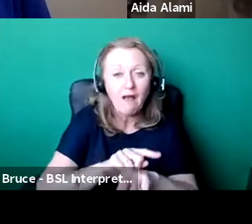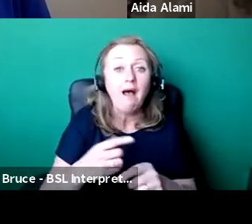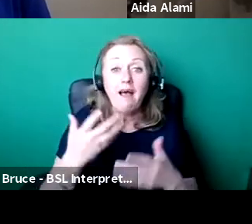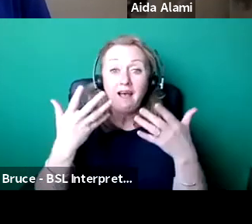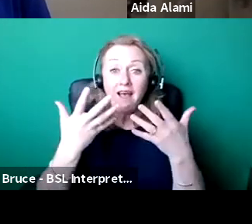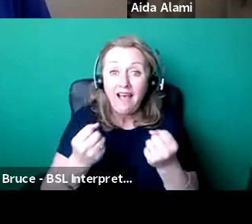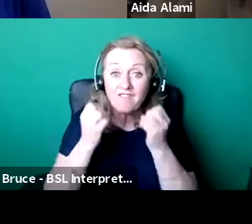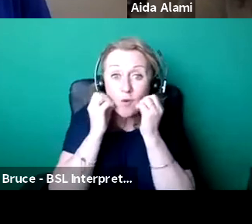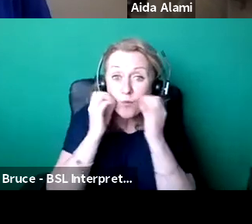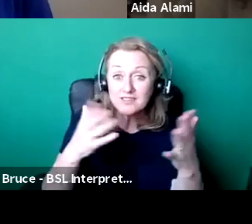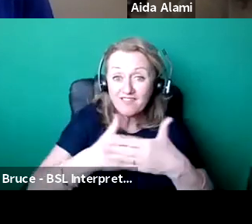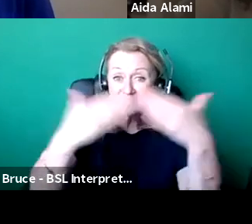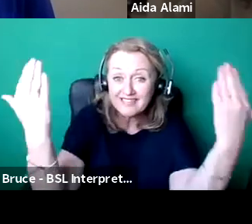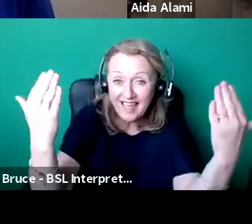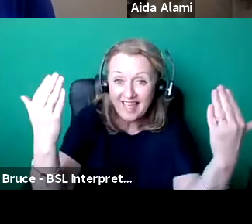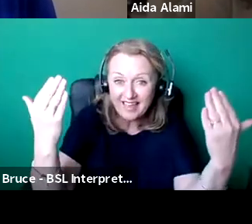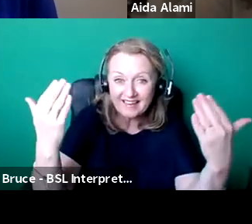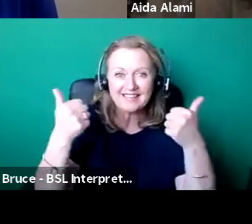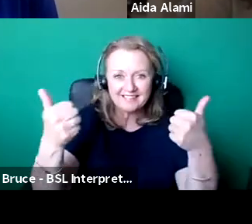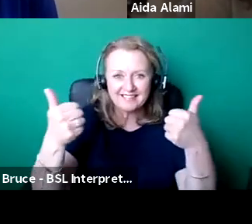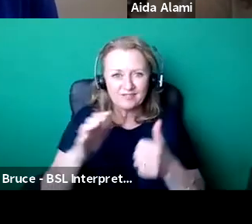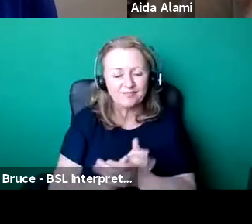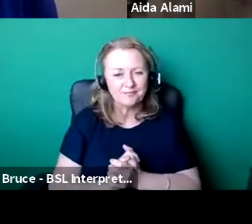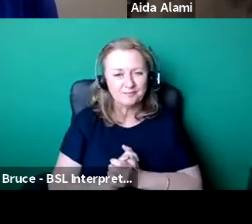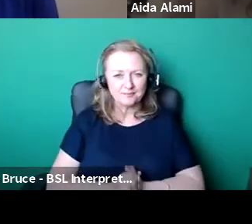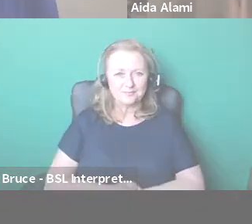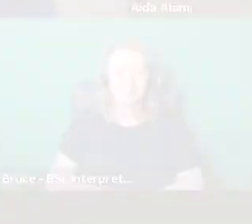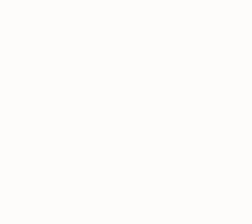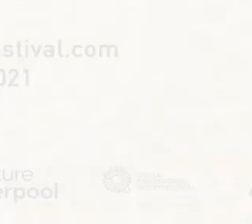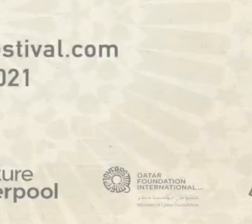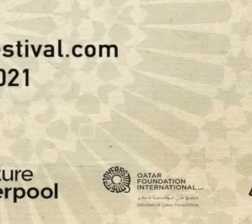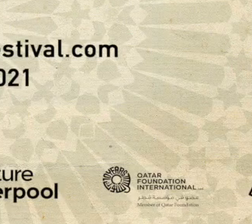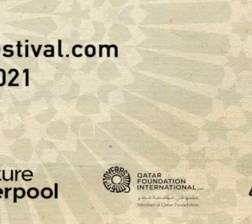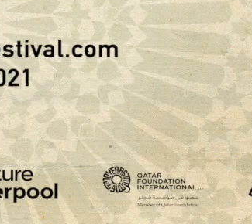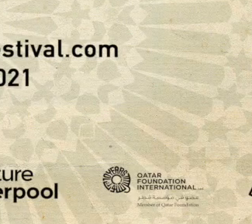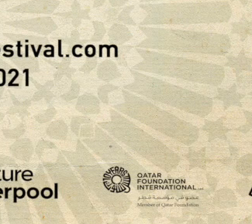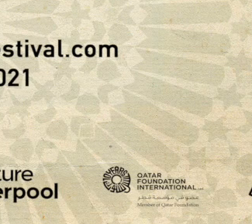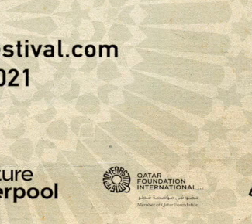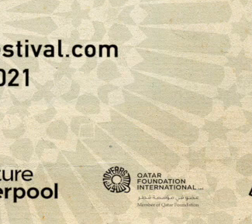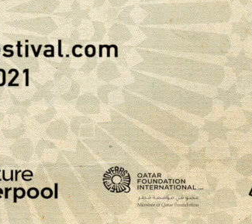wonderful day, everyone, wherever you are. Thank you. Thank you, everyone. Bye. Thank you. Bye.